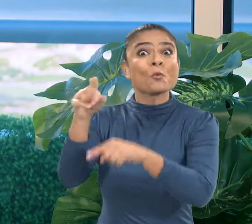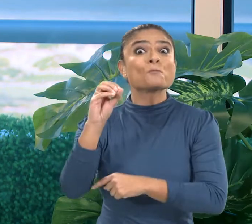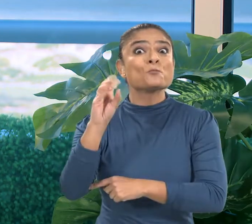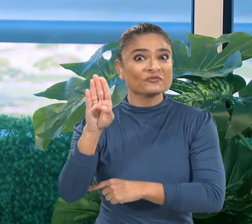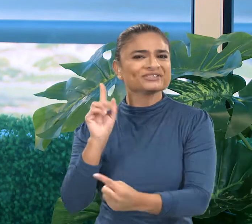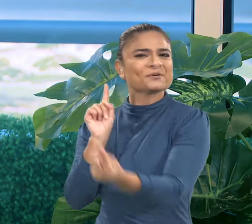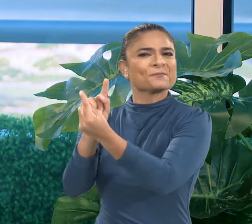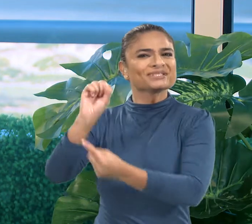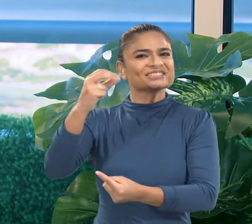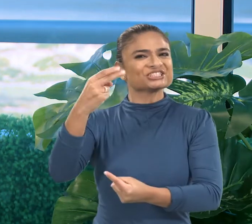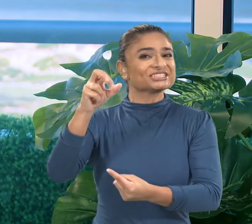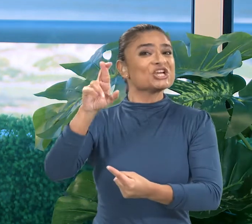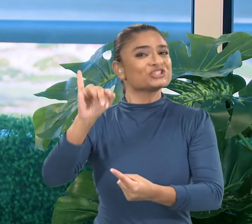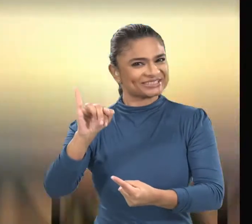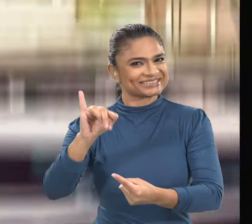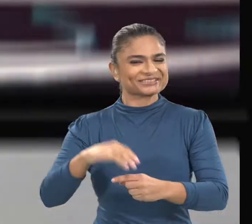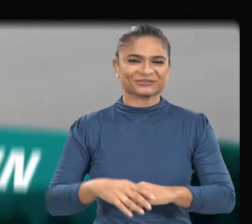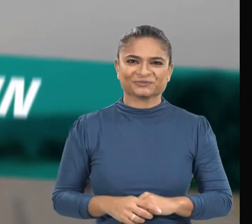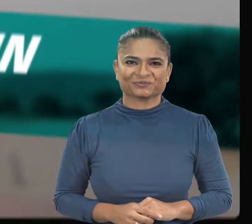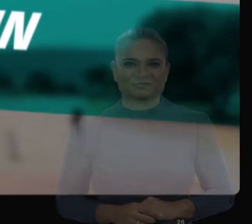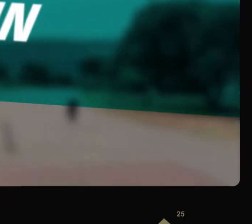in Bloemfontein om Sheri te ontmoet.